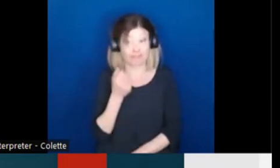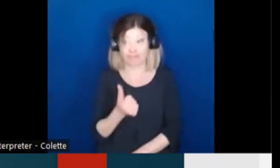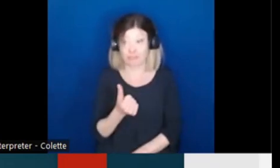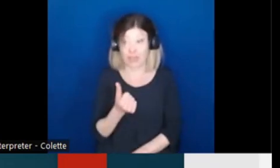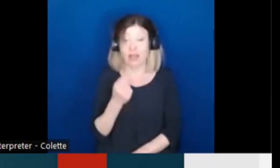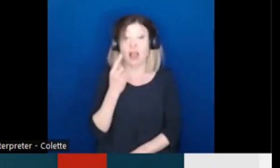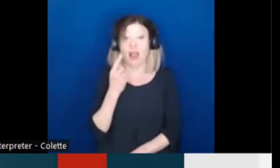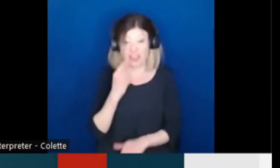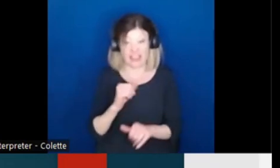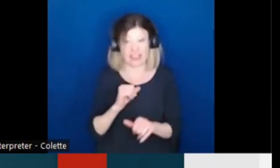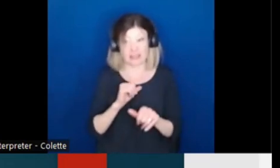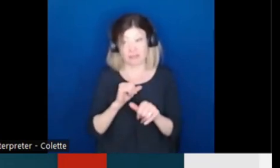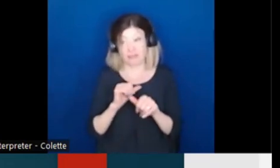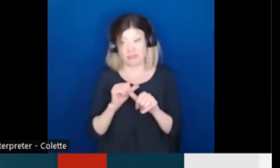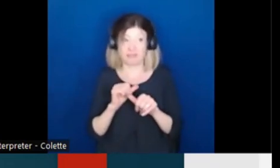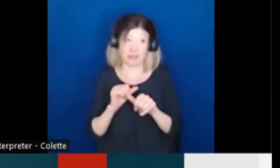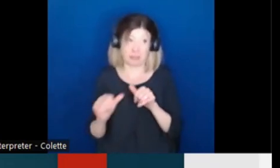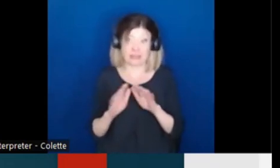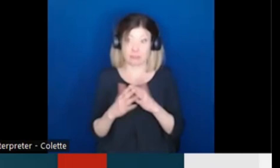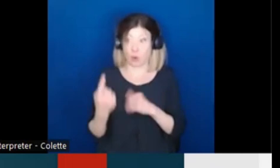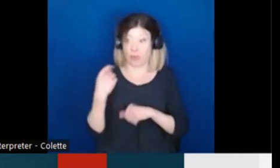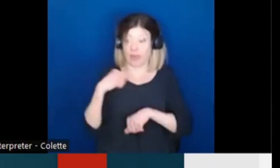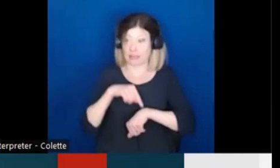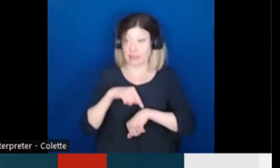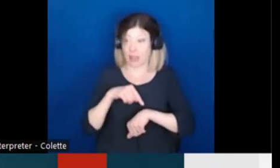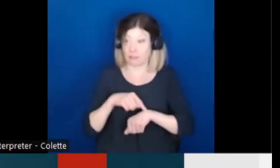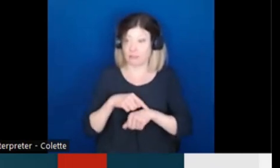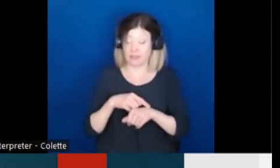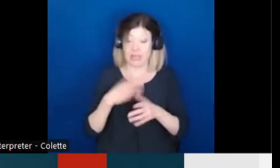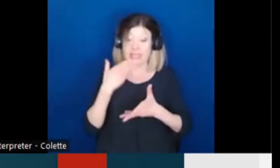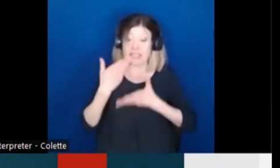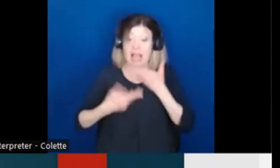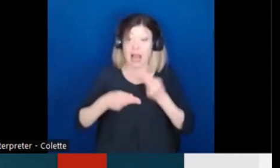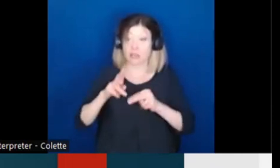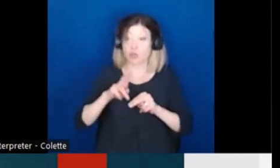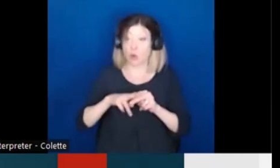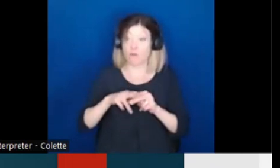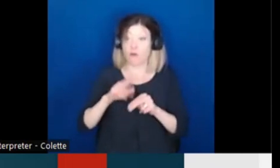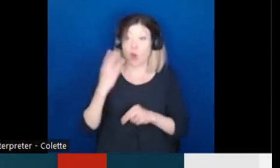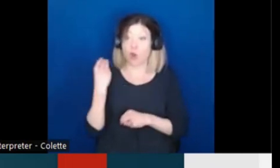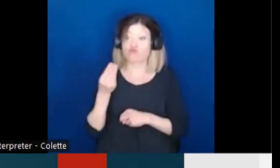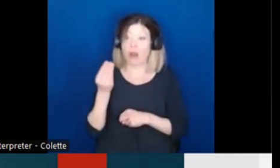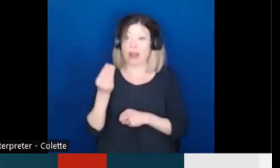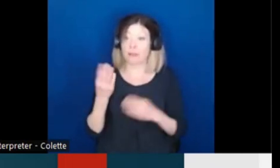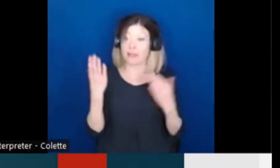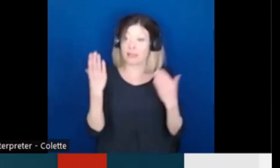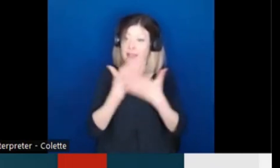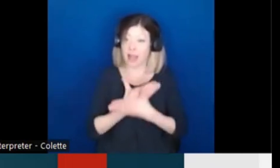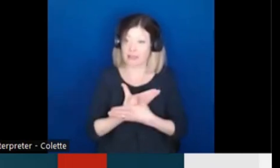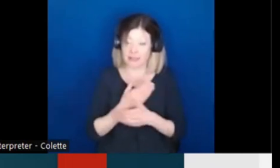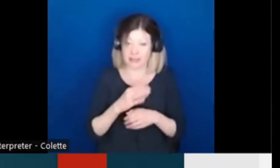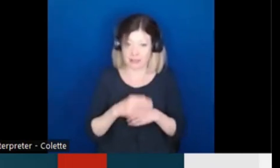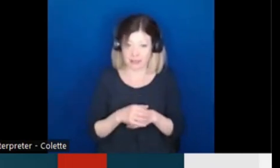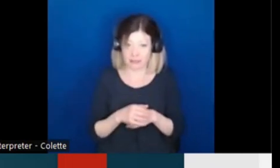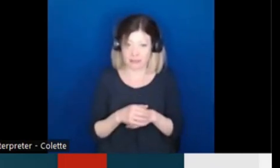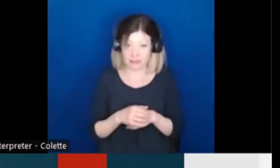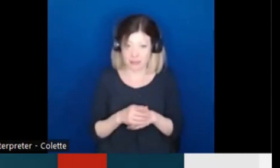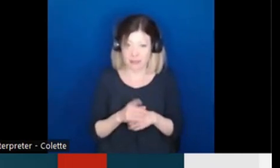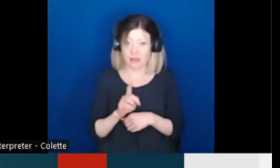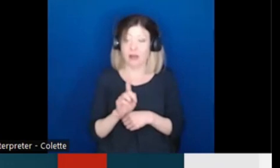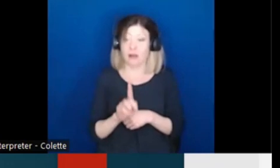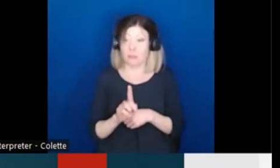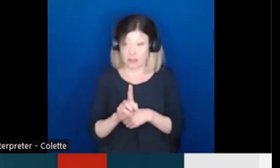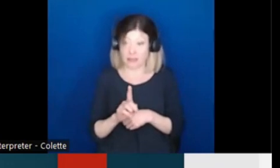of childlike thing that they were able to have access to. When they got a bit older, they read the Romantic